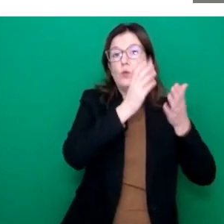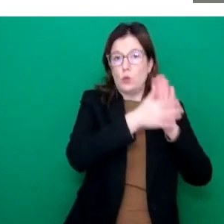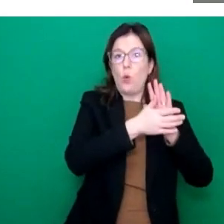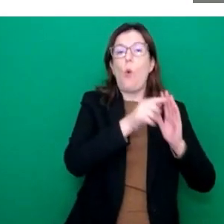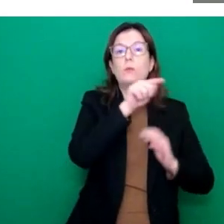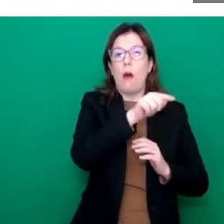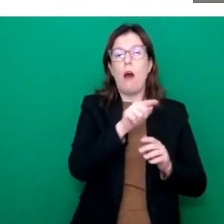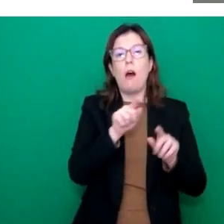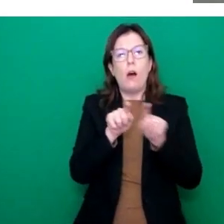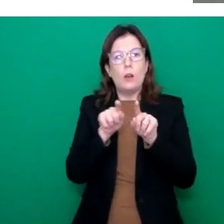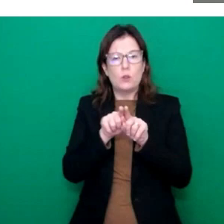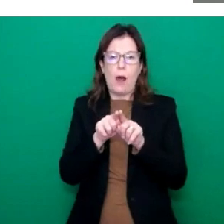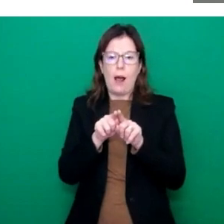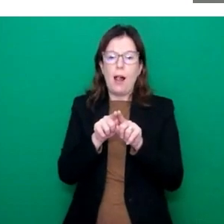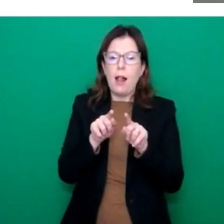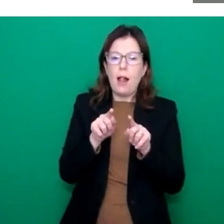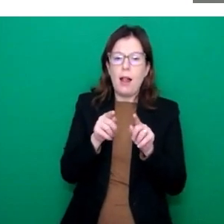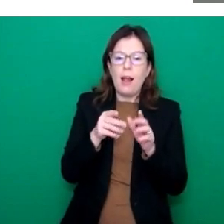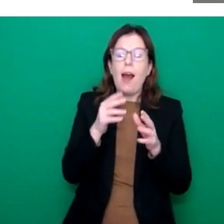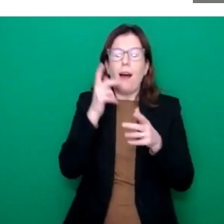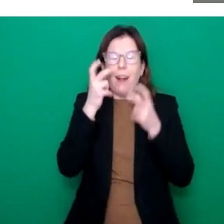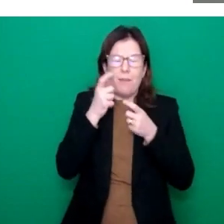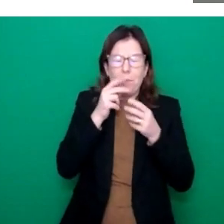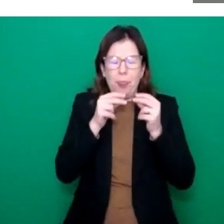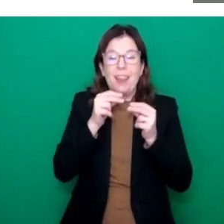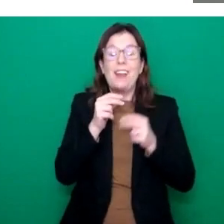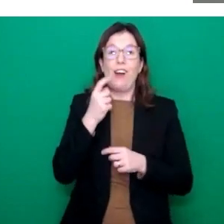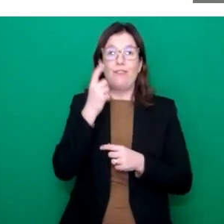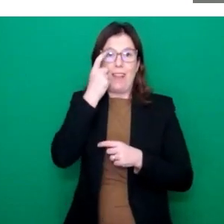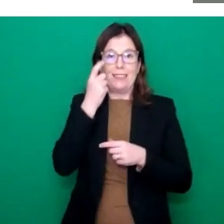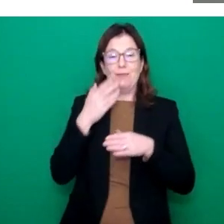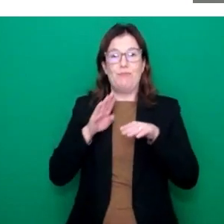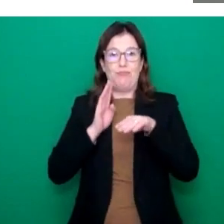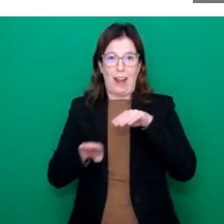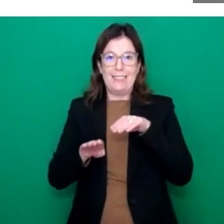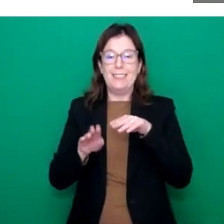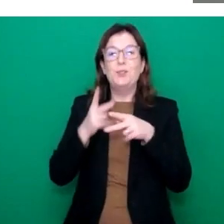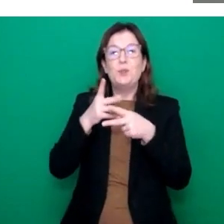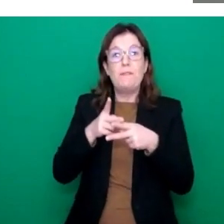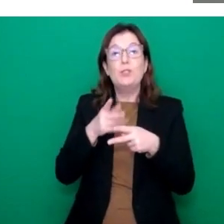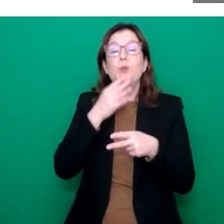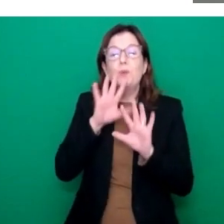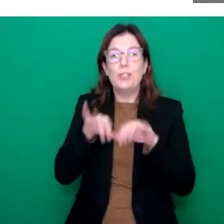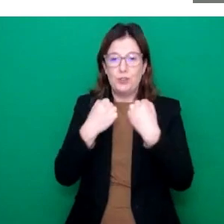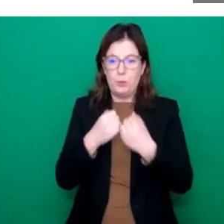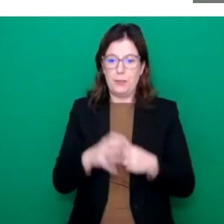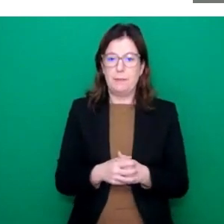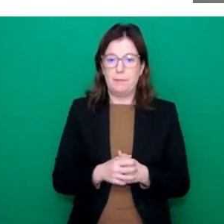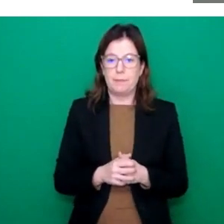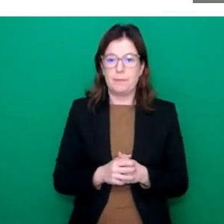professional forum for reflective practice supervision in groups.